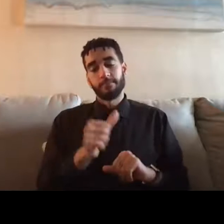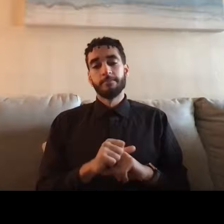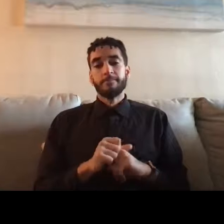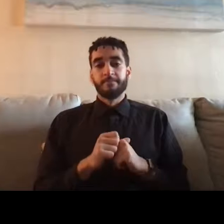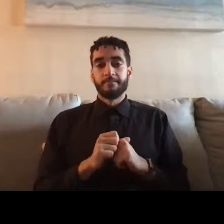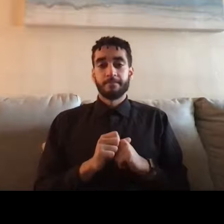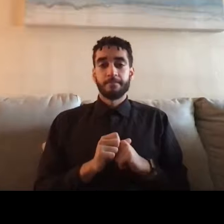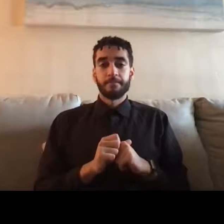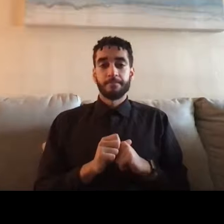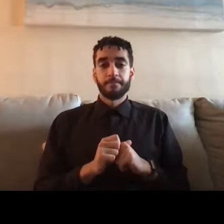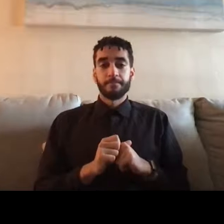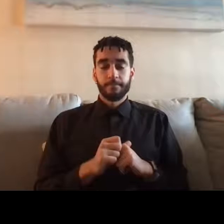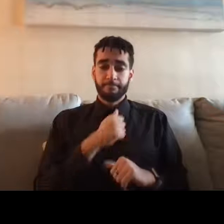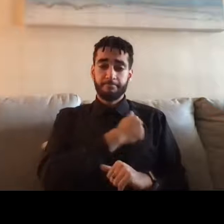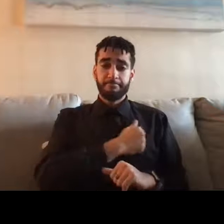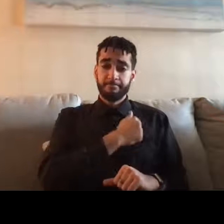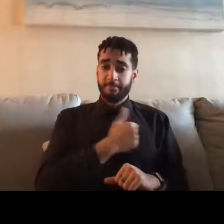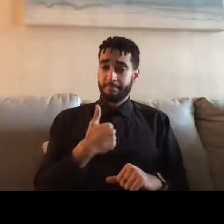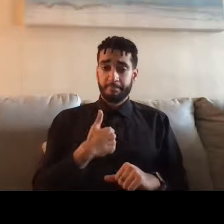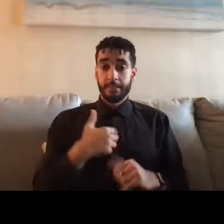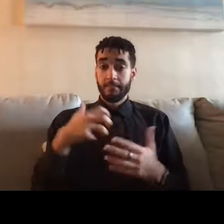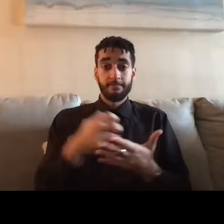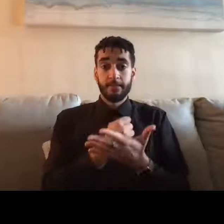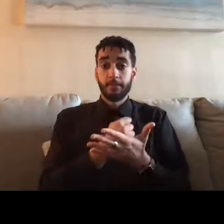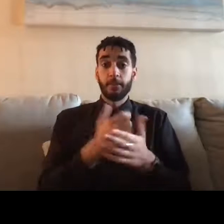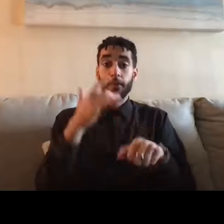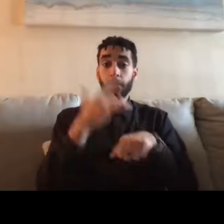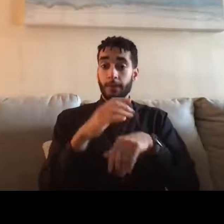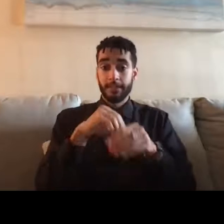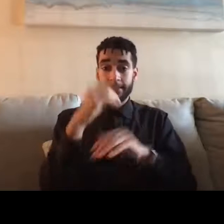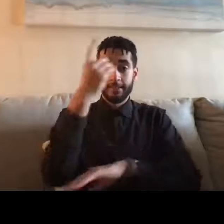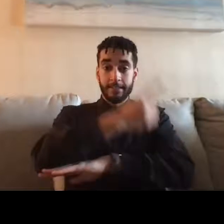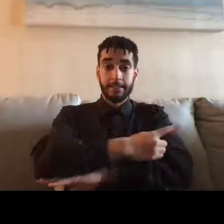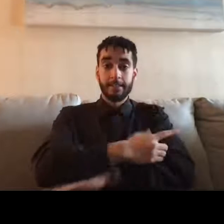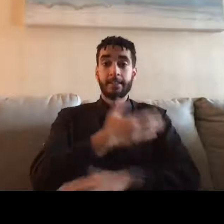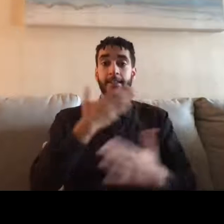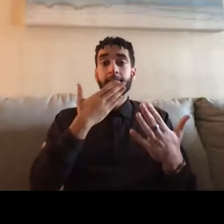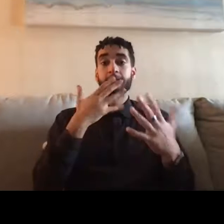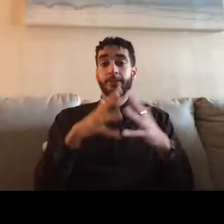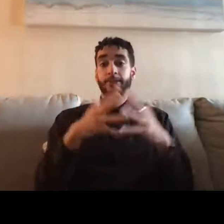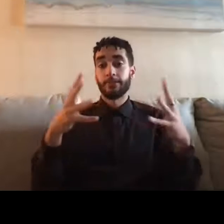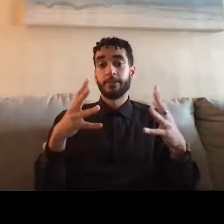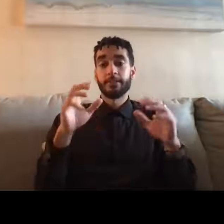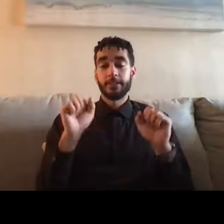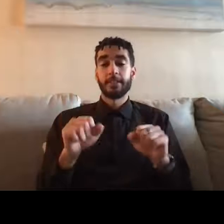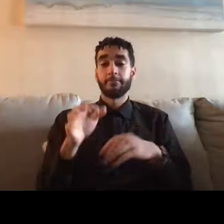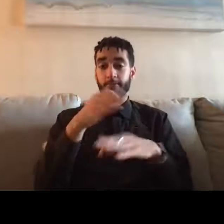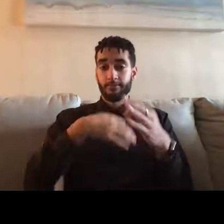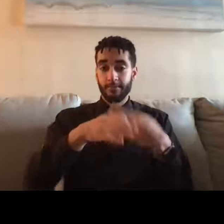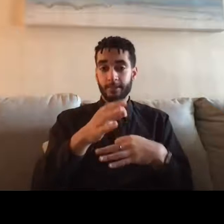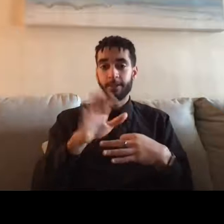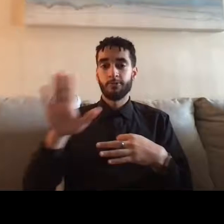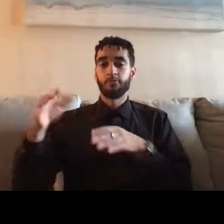wasn't available earlier in the day. Thank you, Darcy, for stepping in, and Susan for coordinating